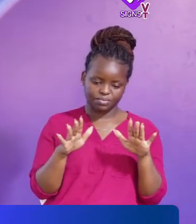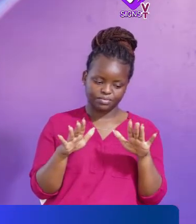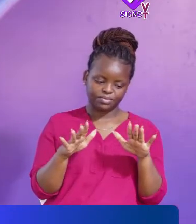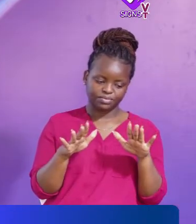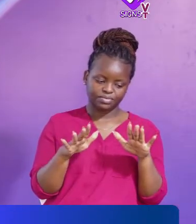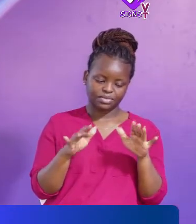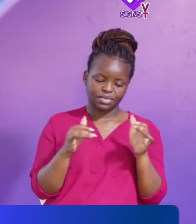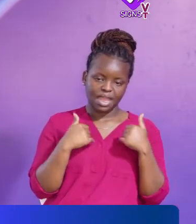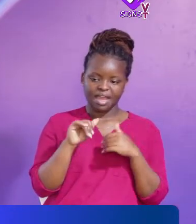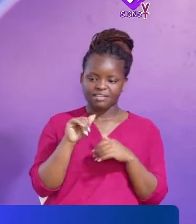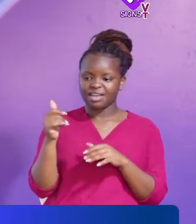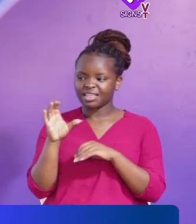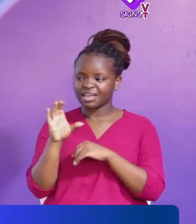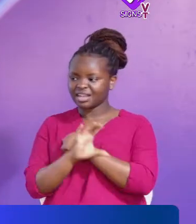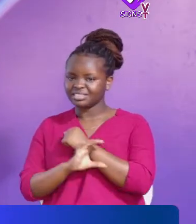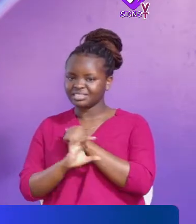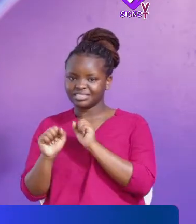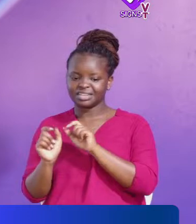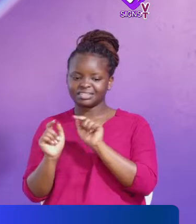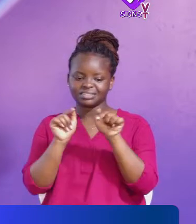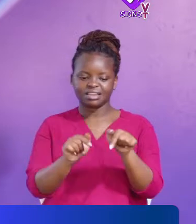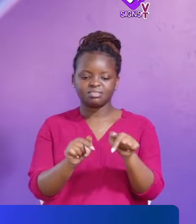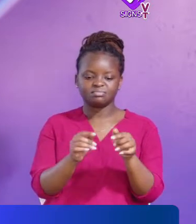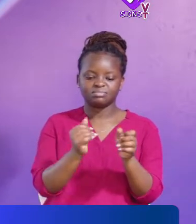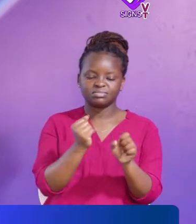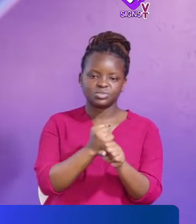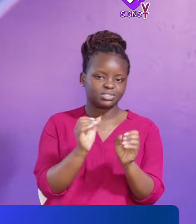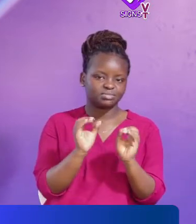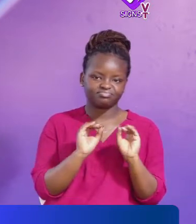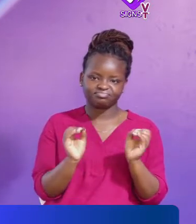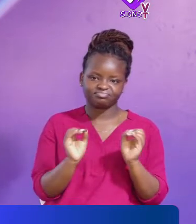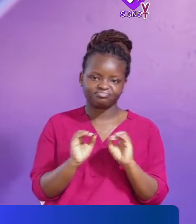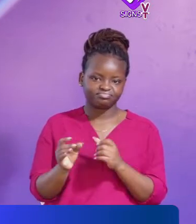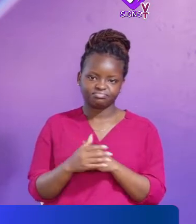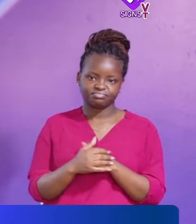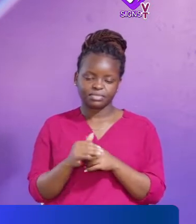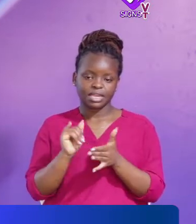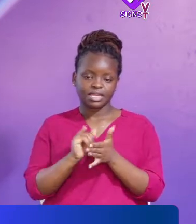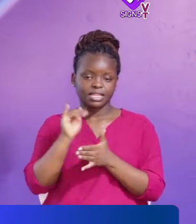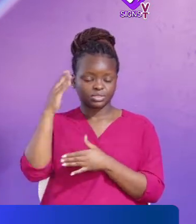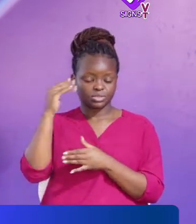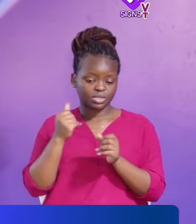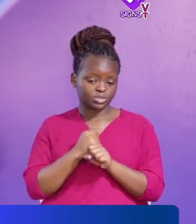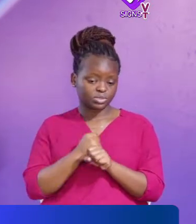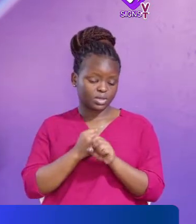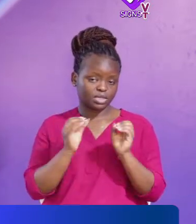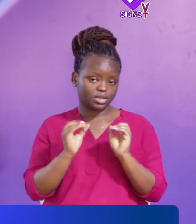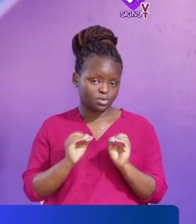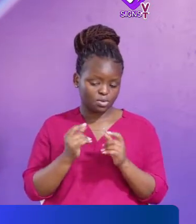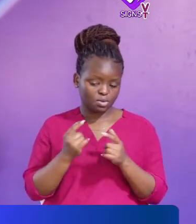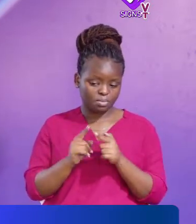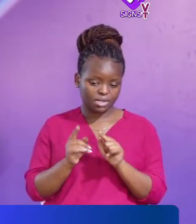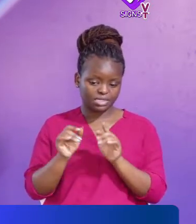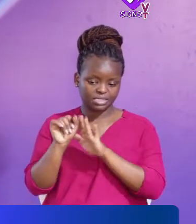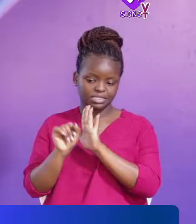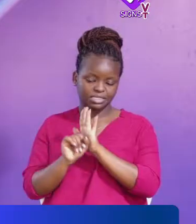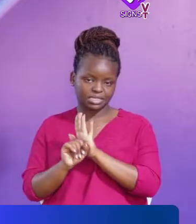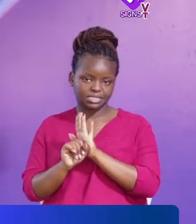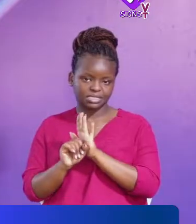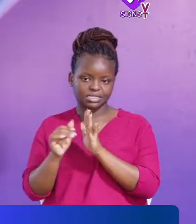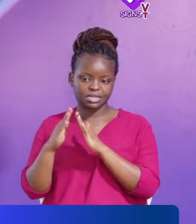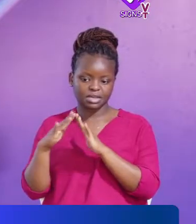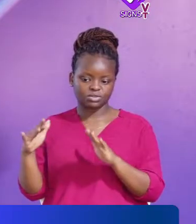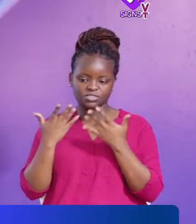there's no other country that can come and do it international. So that's why it's not working. But State House will be